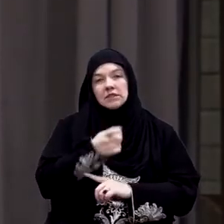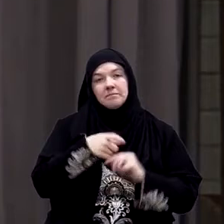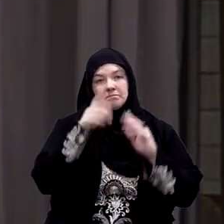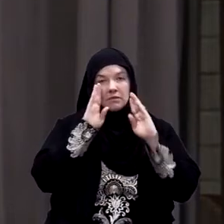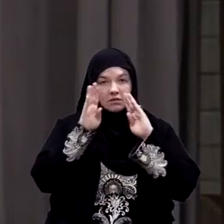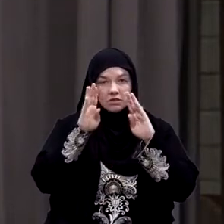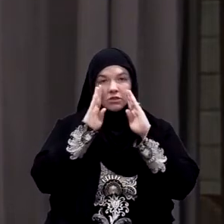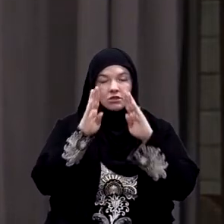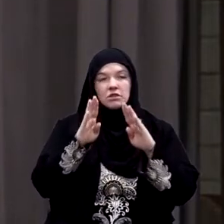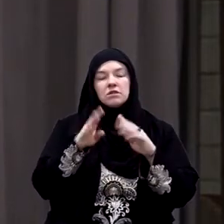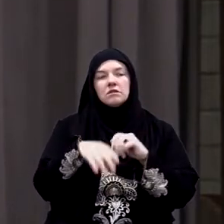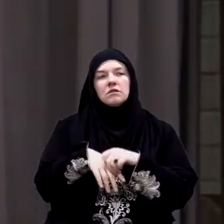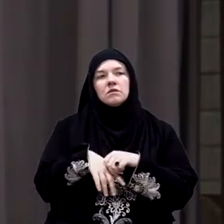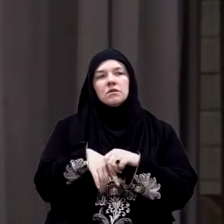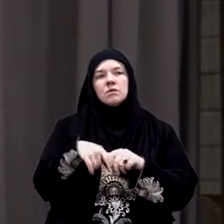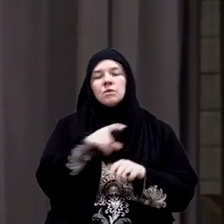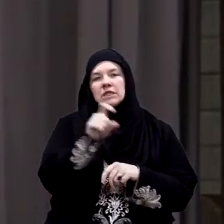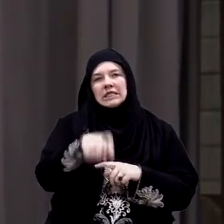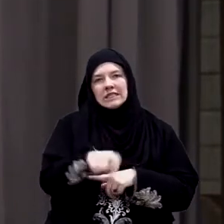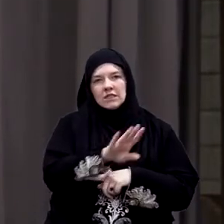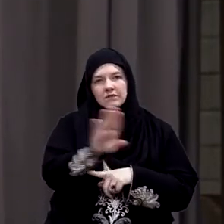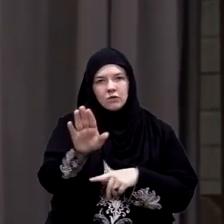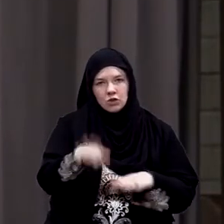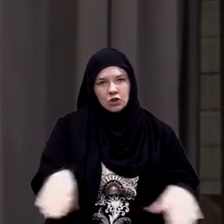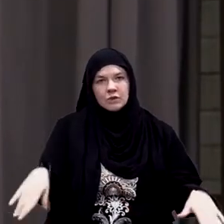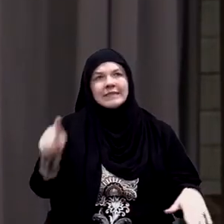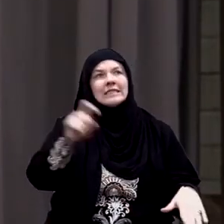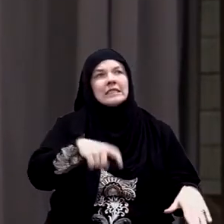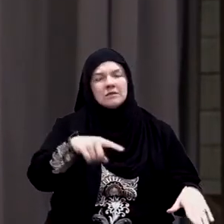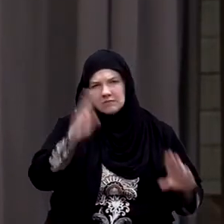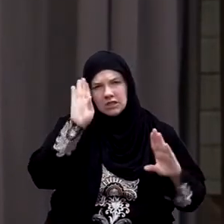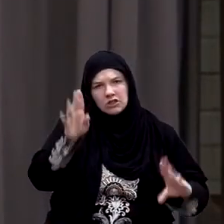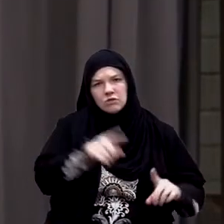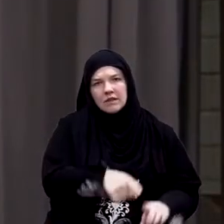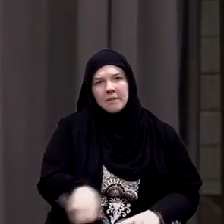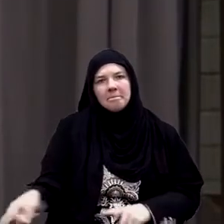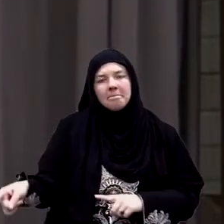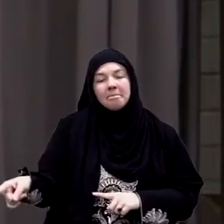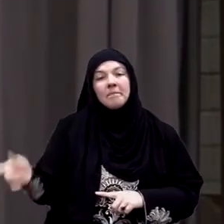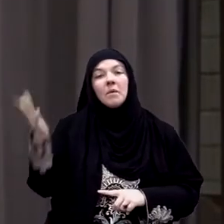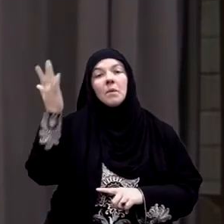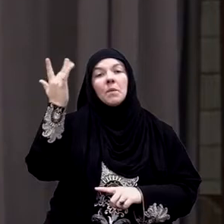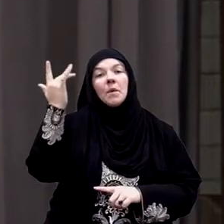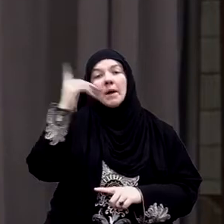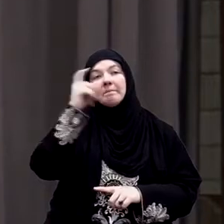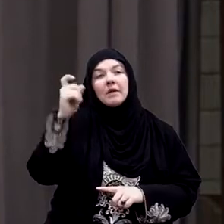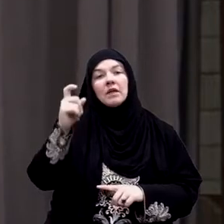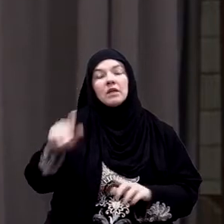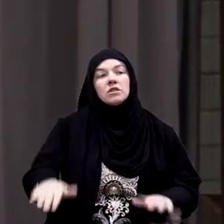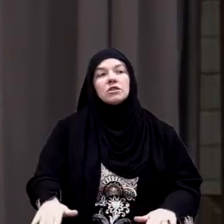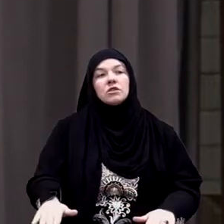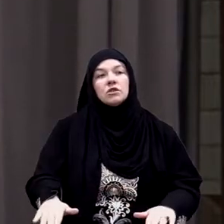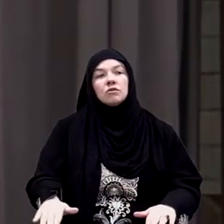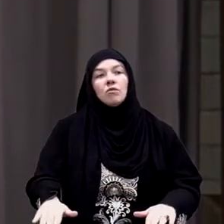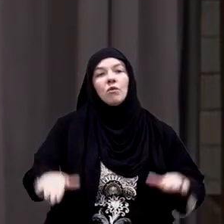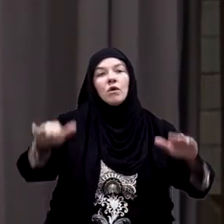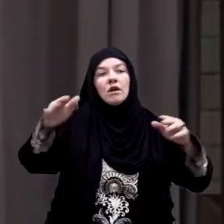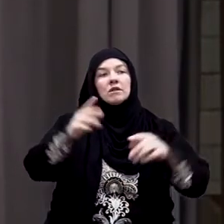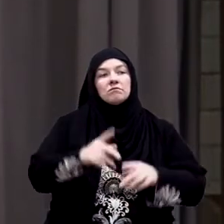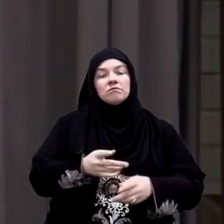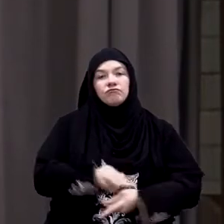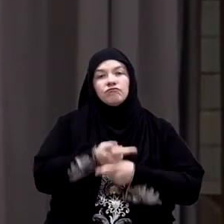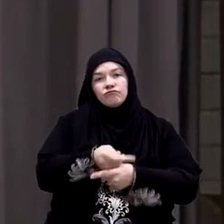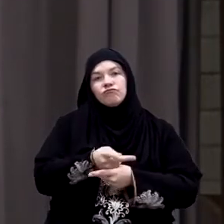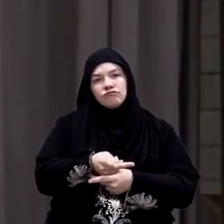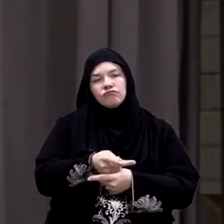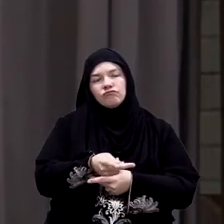attention to the needs of your children because they are raised for a time that is different